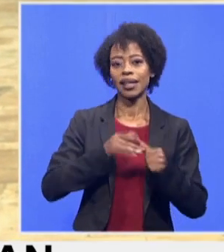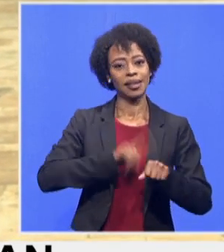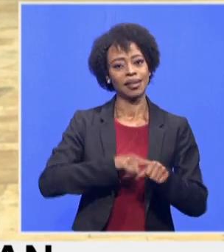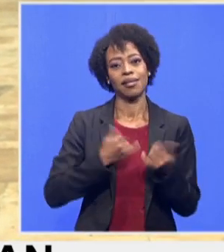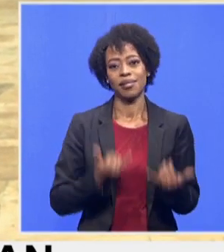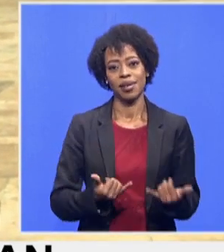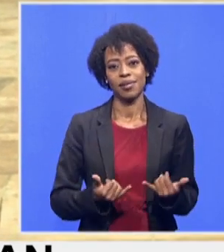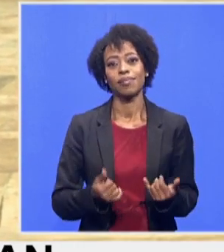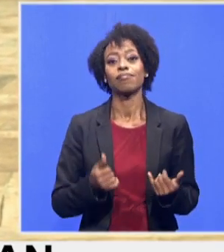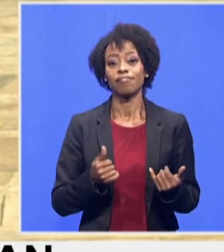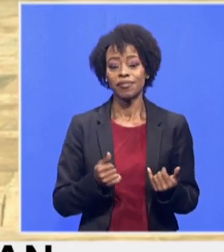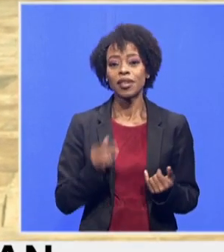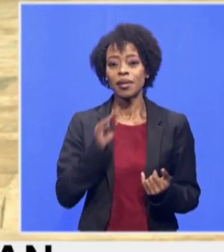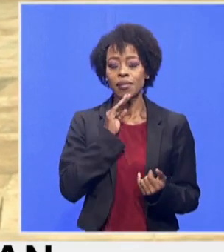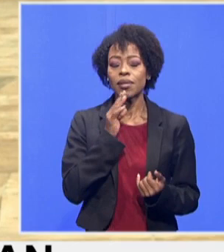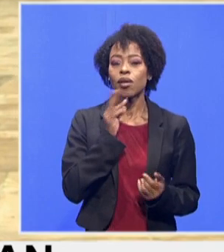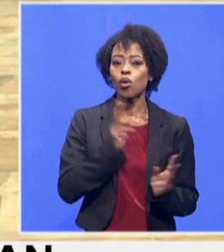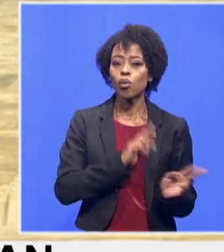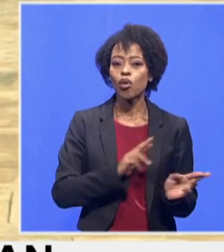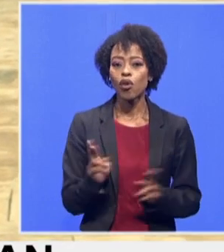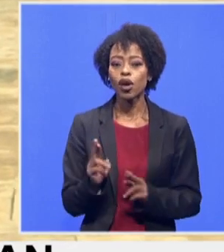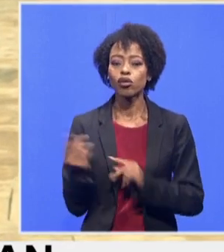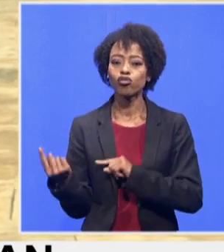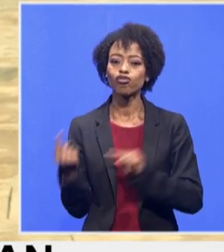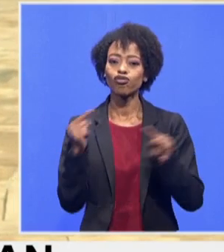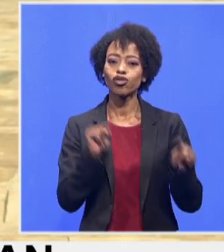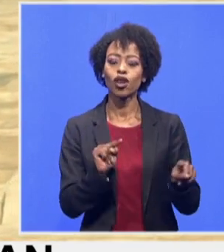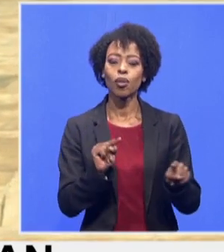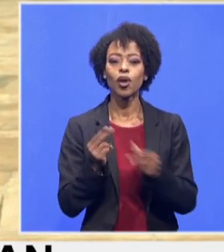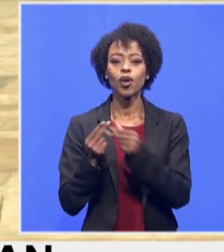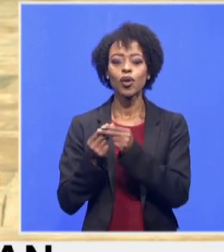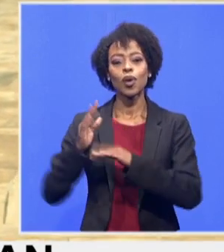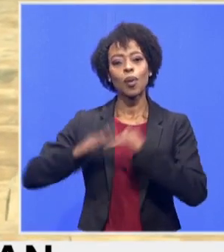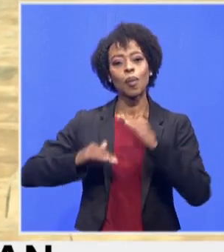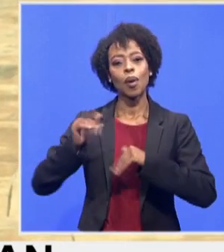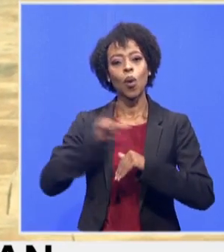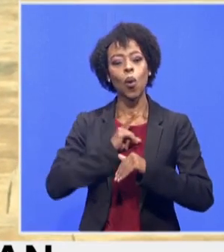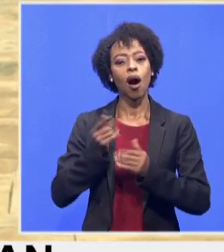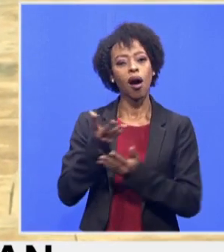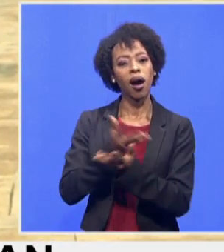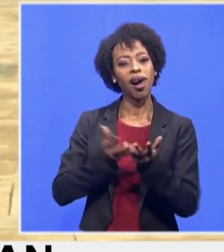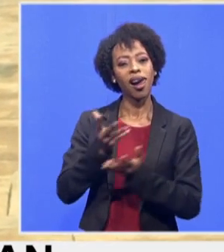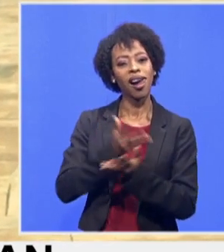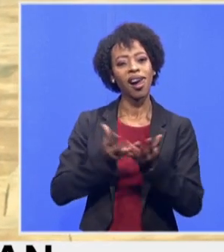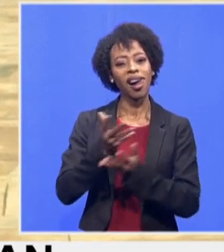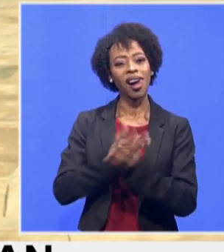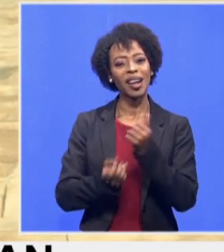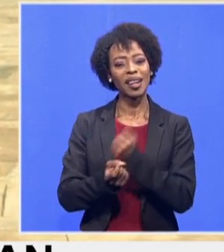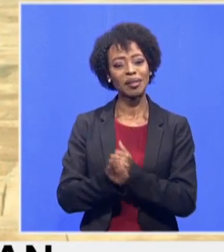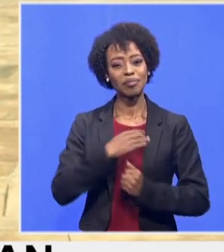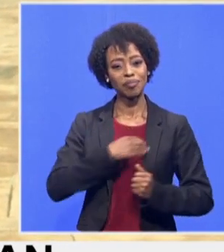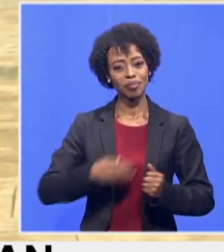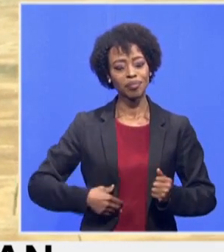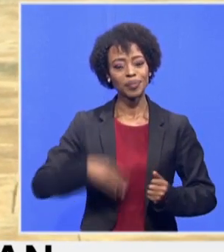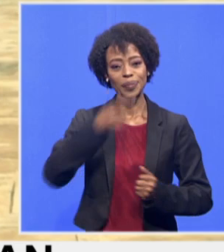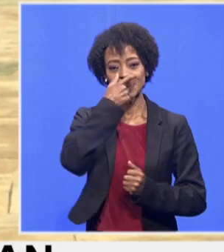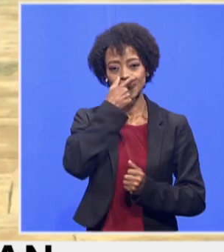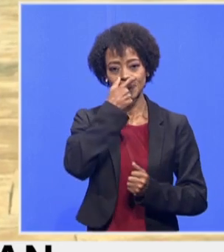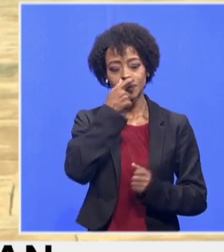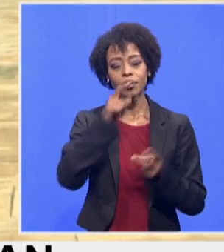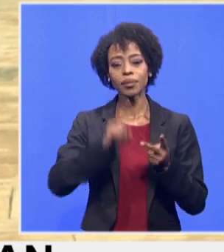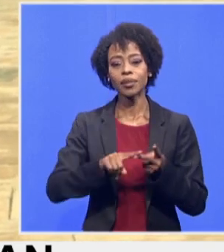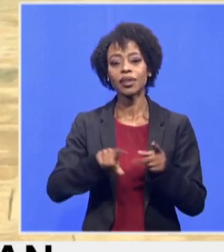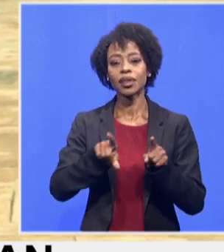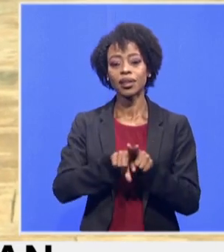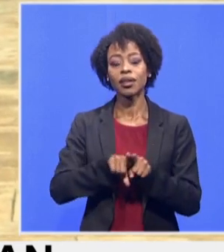now and will be making his way to the union buildings to have those bilateral relations with President Ramaphosa, and also